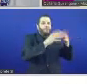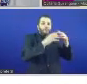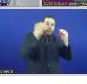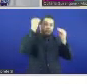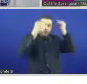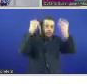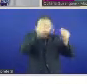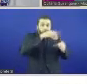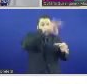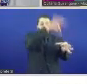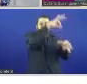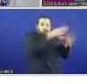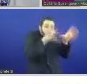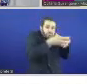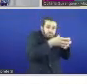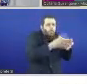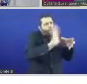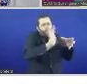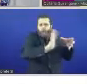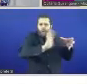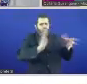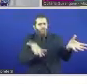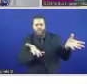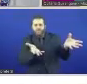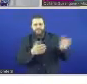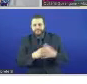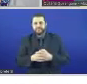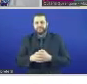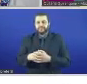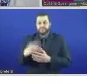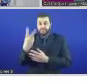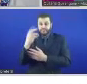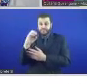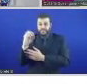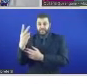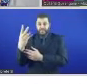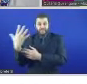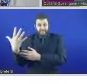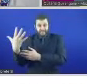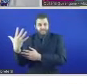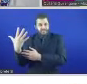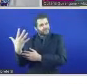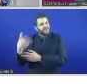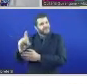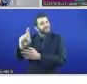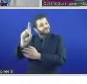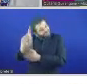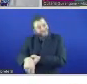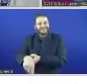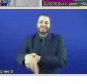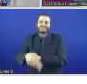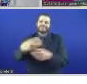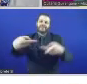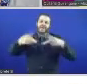of change and activities which do not represent our context. And for us, in the last 6 months, a platform called Mulheres com